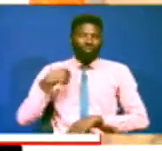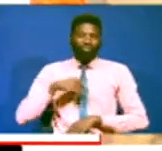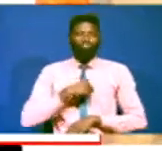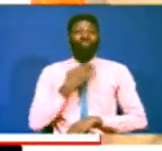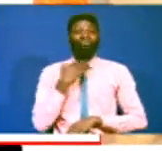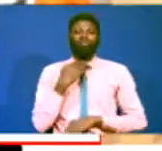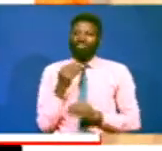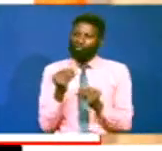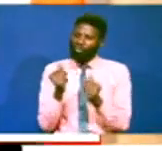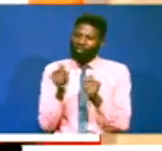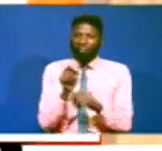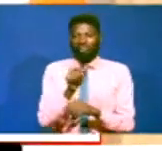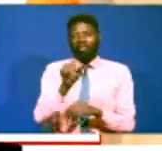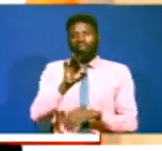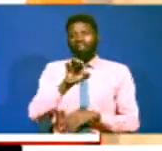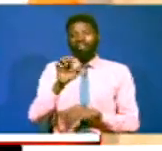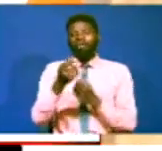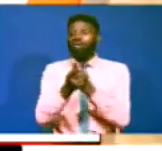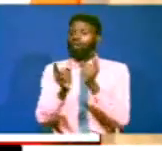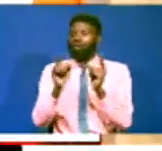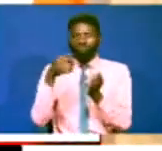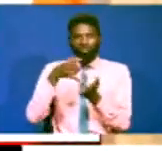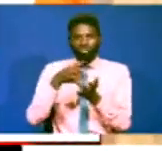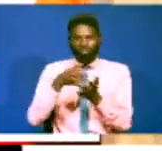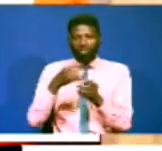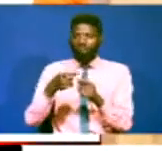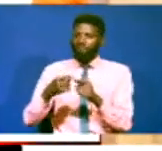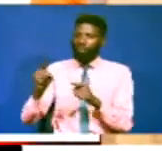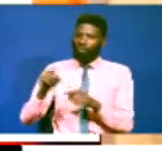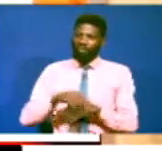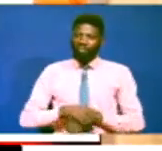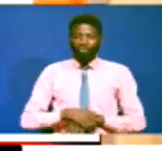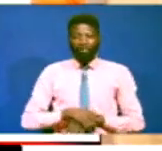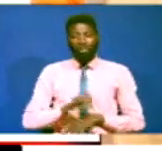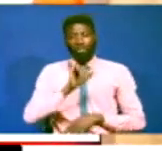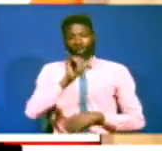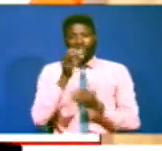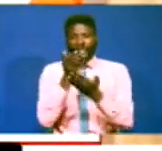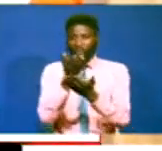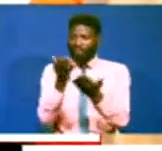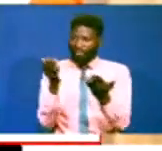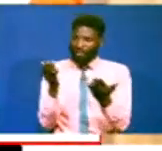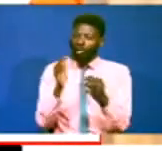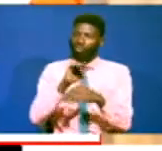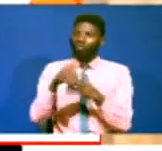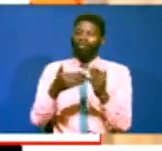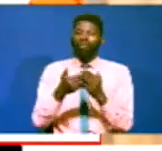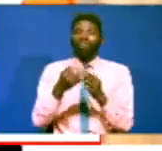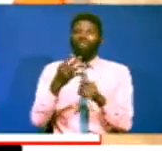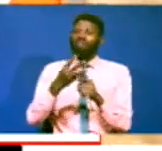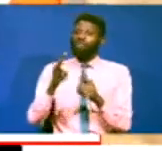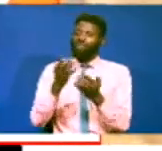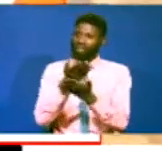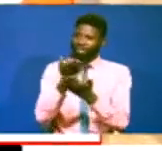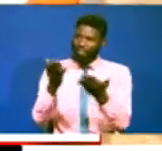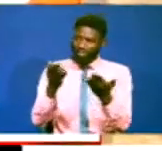fees for all, even the Form 1s. Those who are here, pass a word to all the other Form 4s who are out, who are not even on the